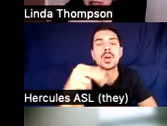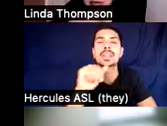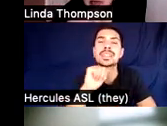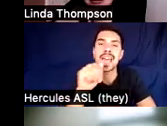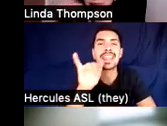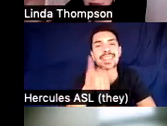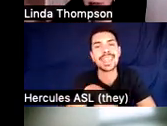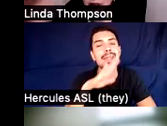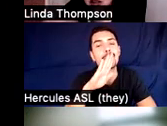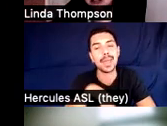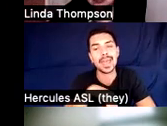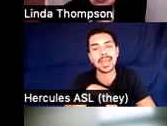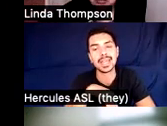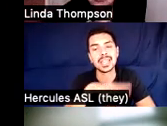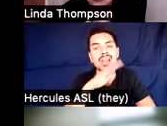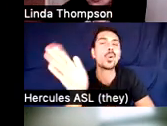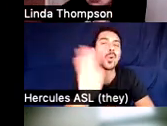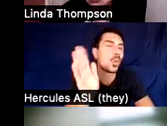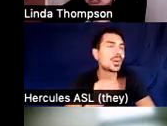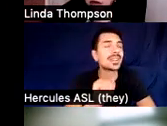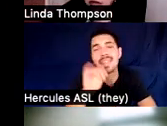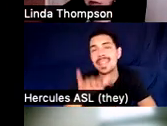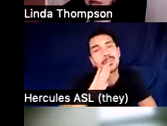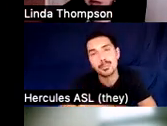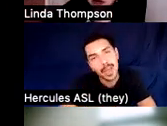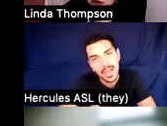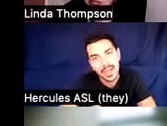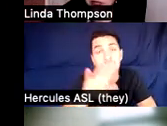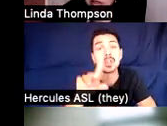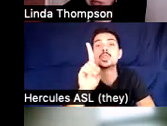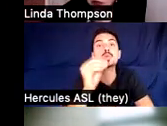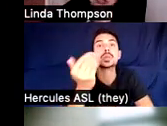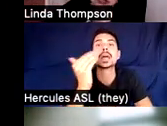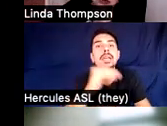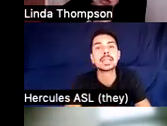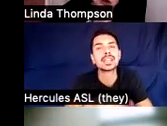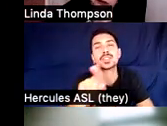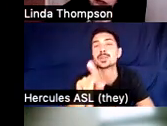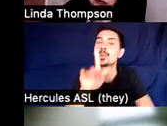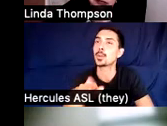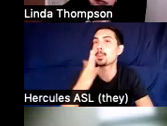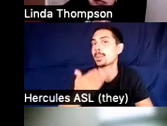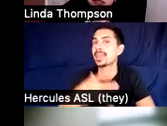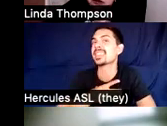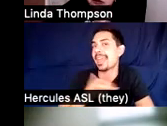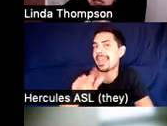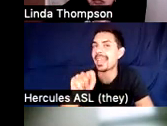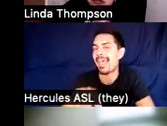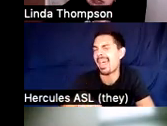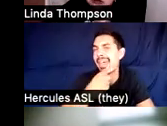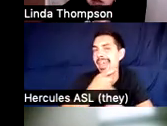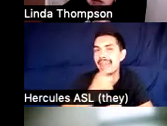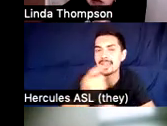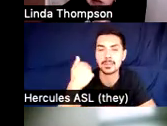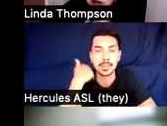they would say something along those lines, or do it again, or you must like it when somebody got hurt, you know, and